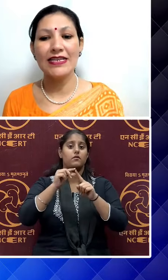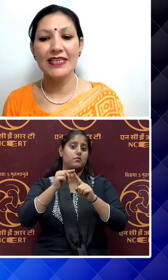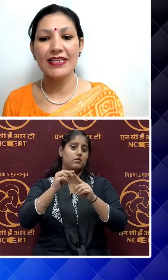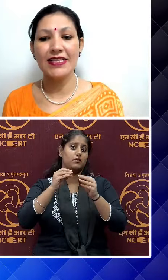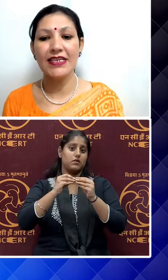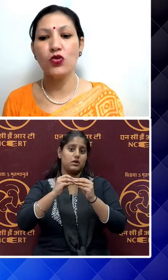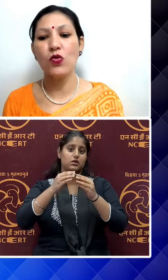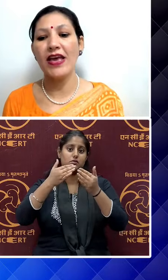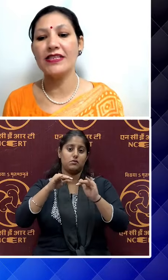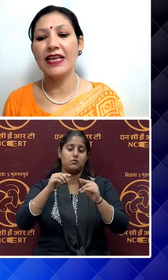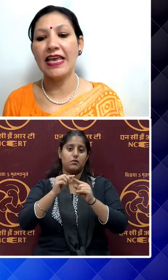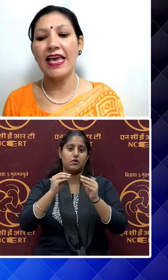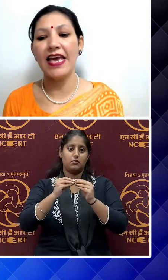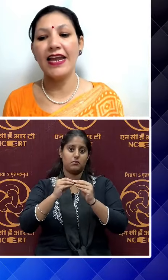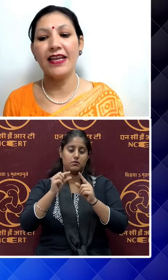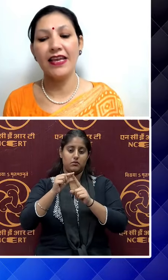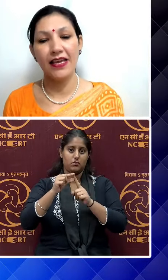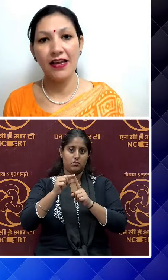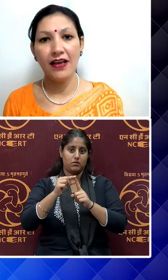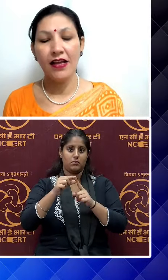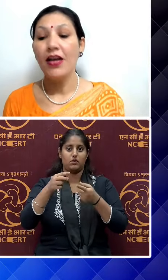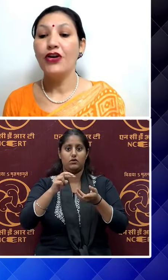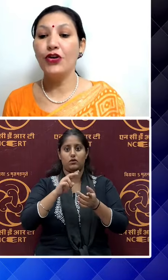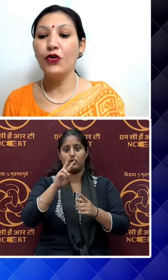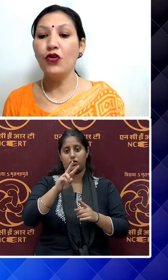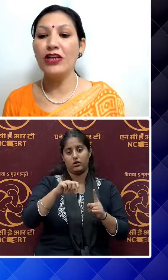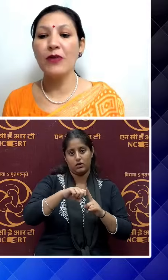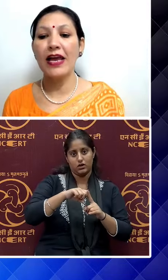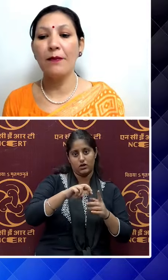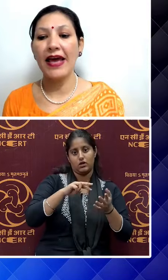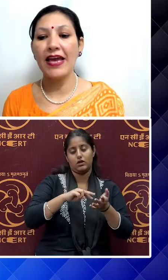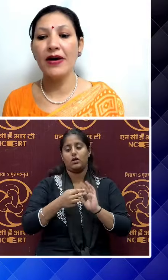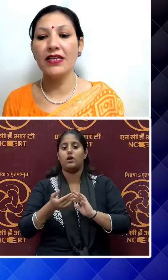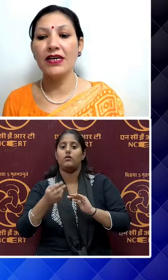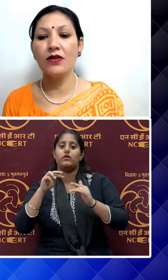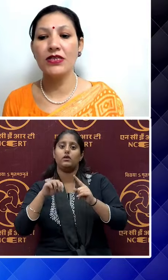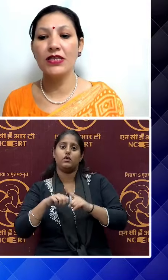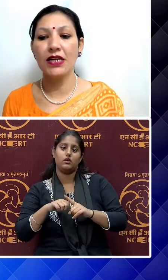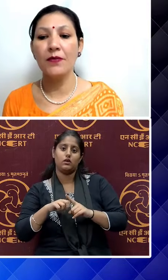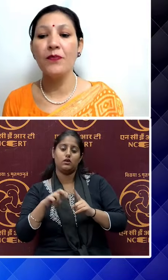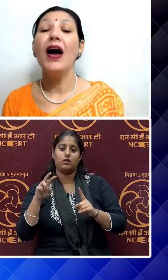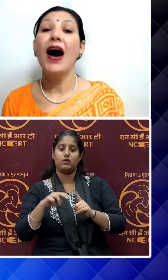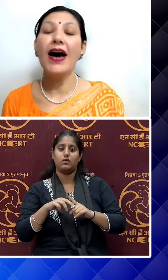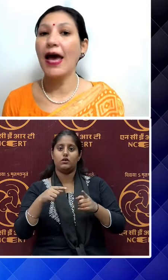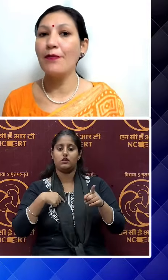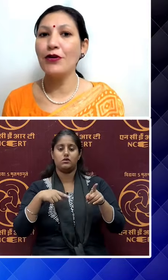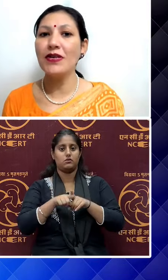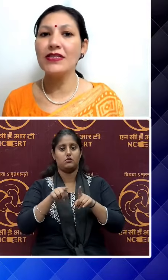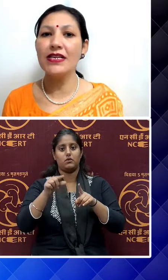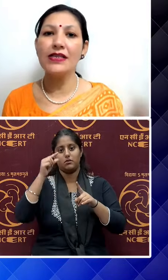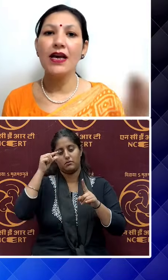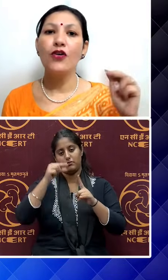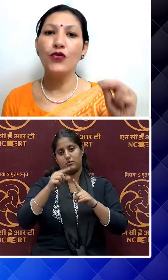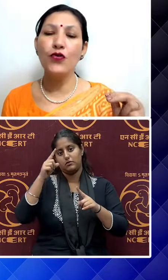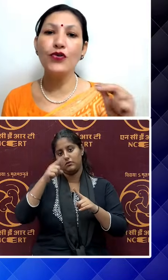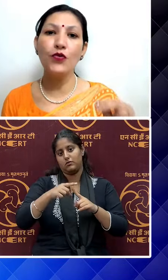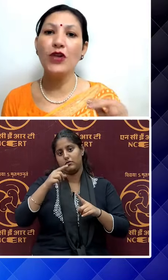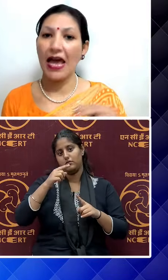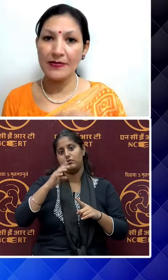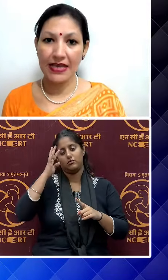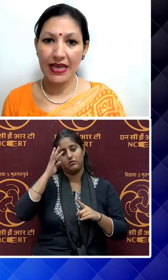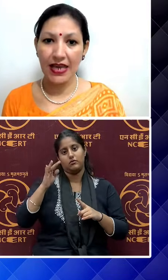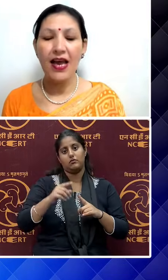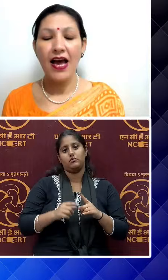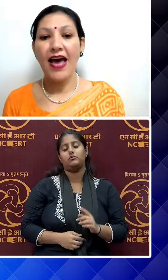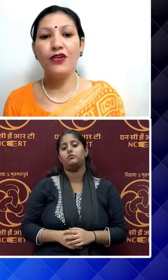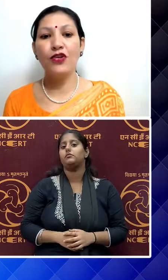can consider these two as k and k, due to which by applying Pythagoras theorem, our hypotenuse is root 2